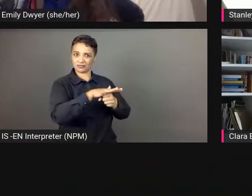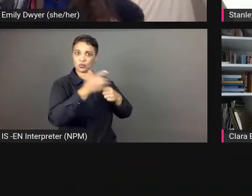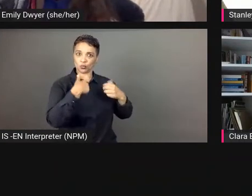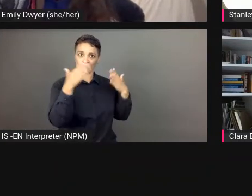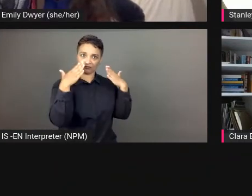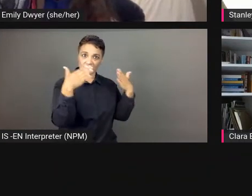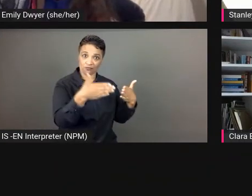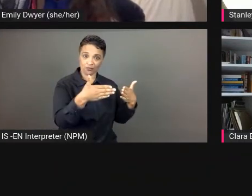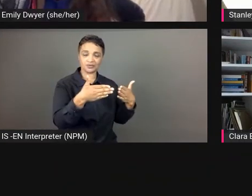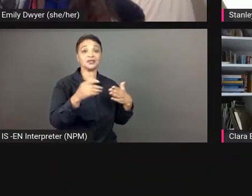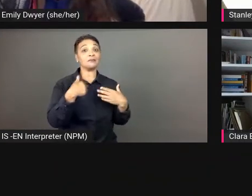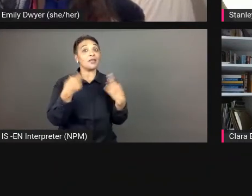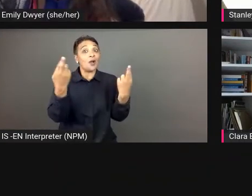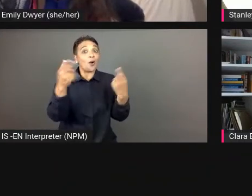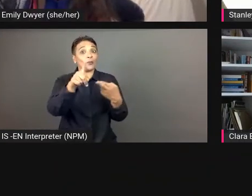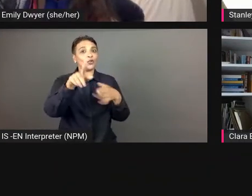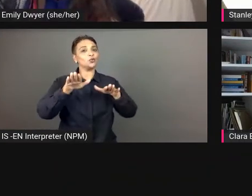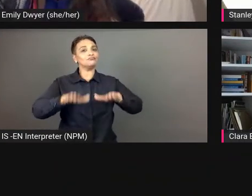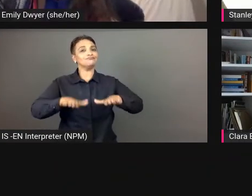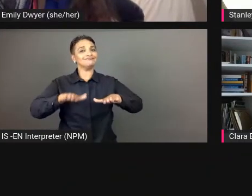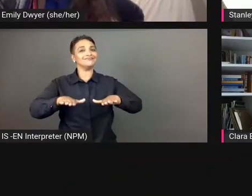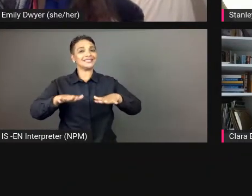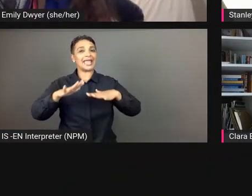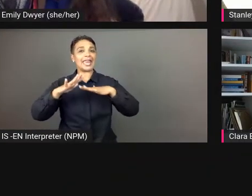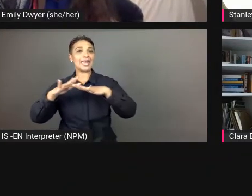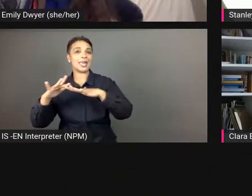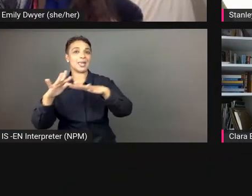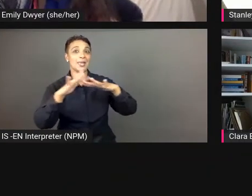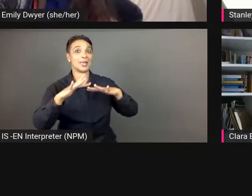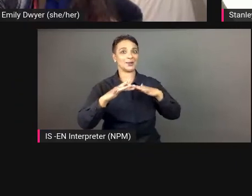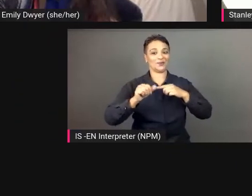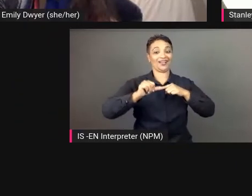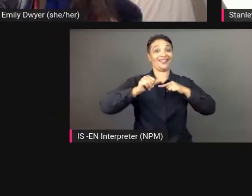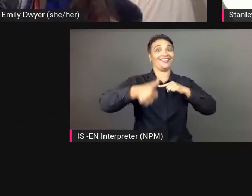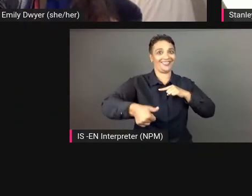I hope you stay a little longer for the networking that's coming up next.